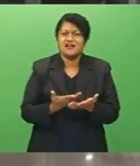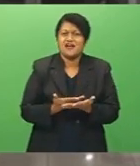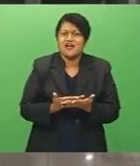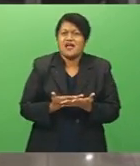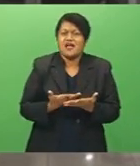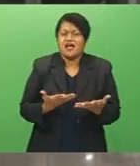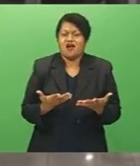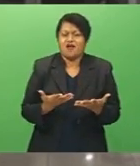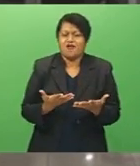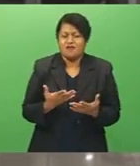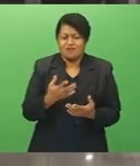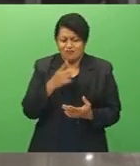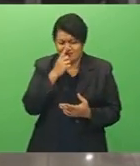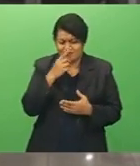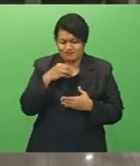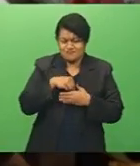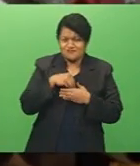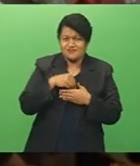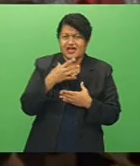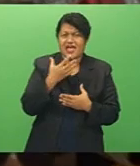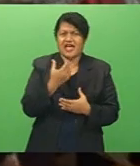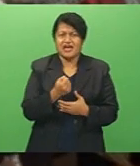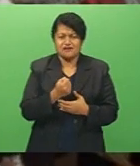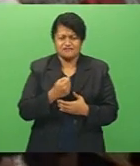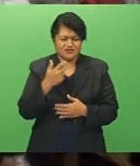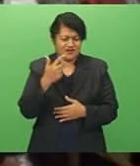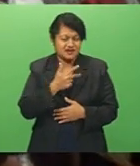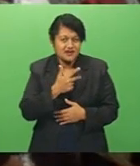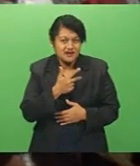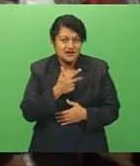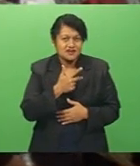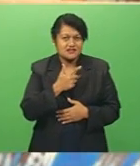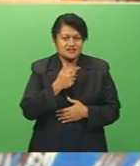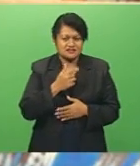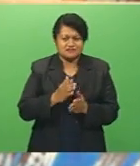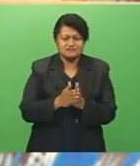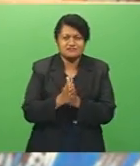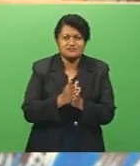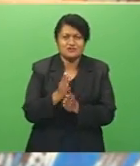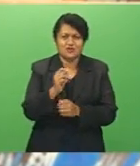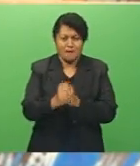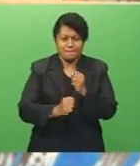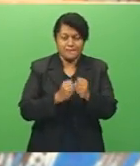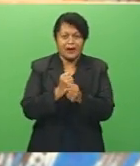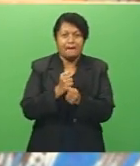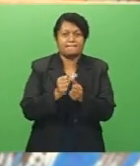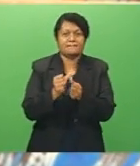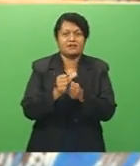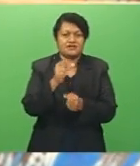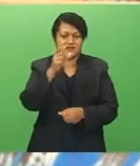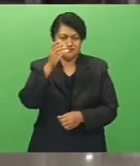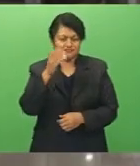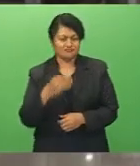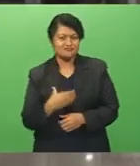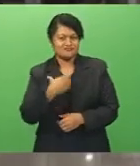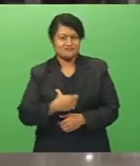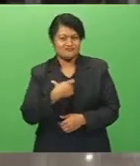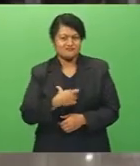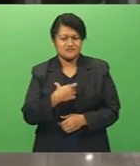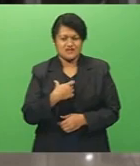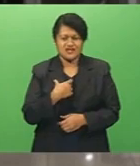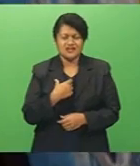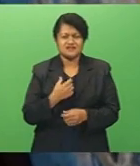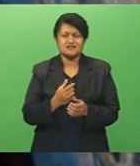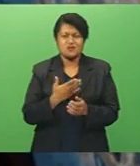the hurt, the desire to become a better person, and it's sort of dwells in them an inspiration to do better when they leave